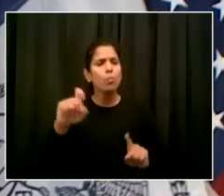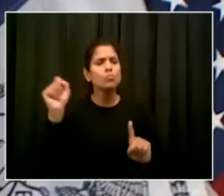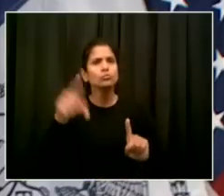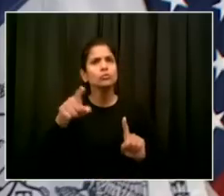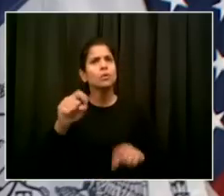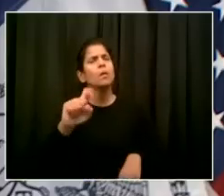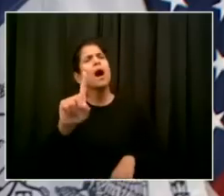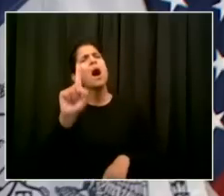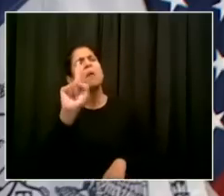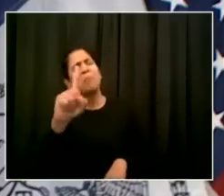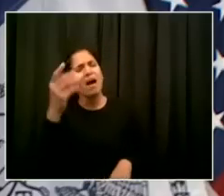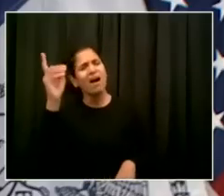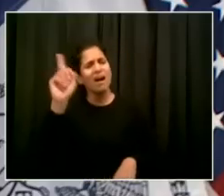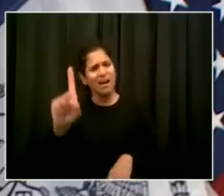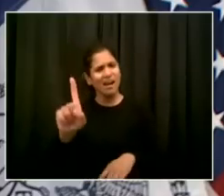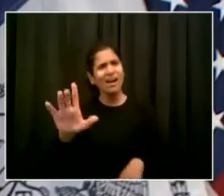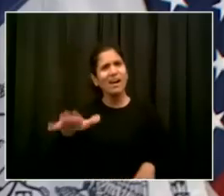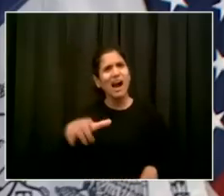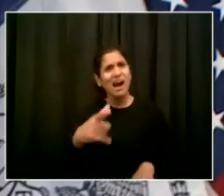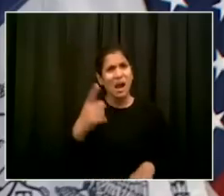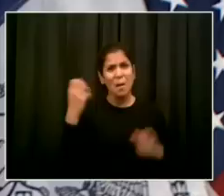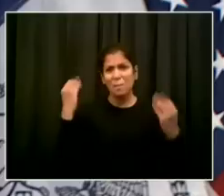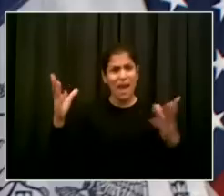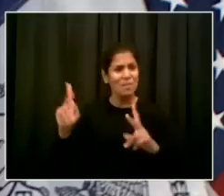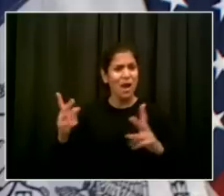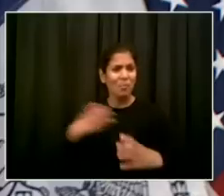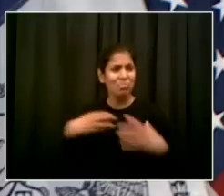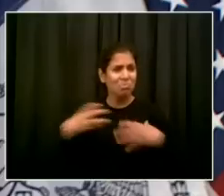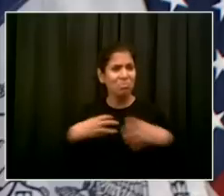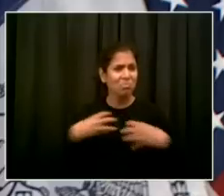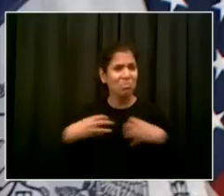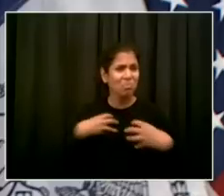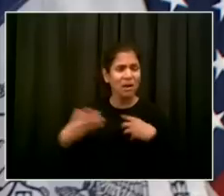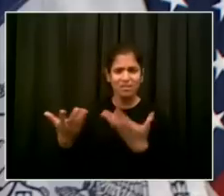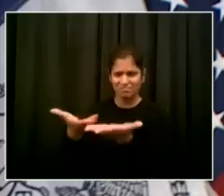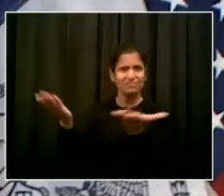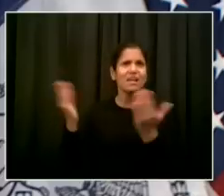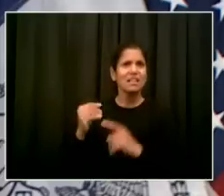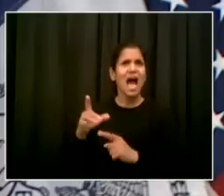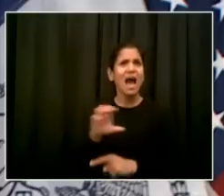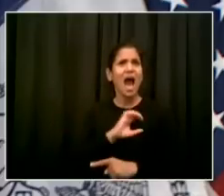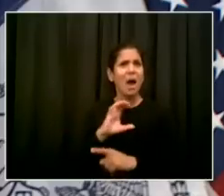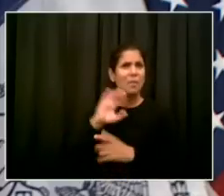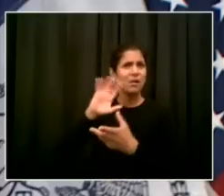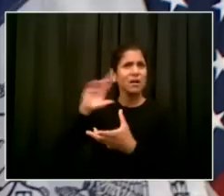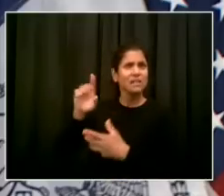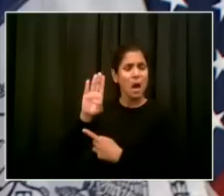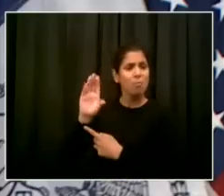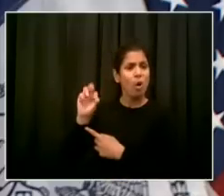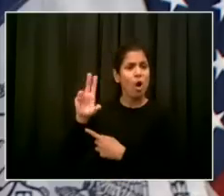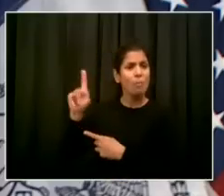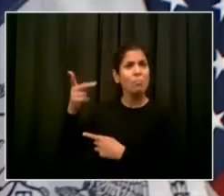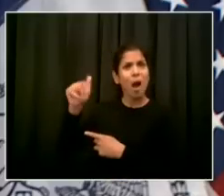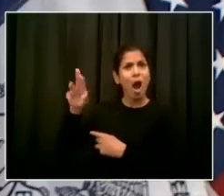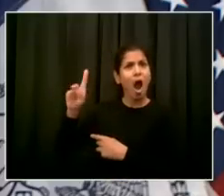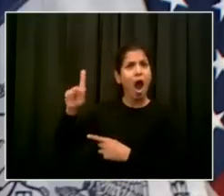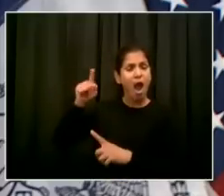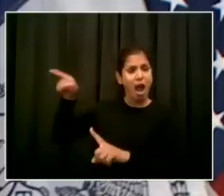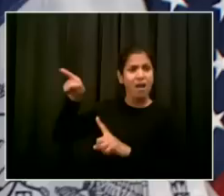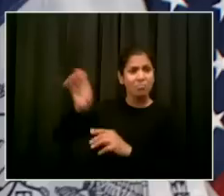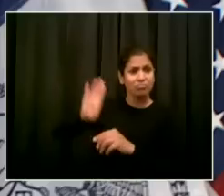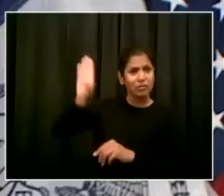a very light police presence compared to numbers of other situations where there's been a heavy police